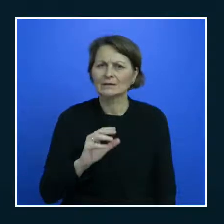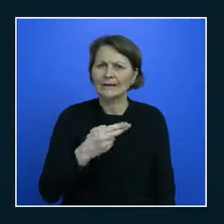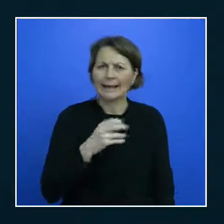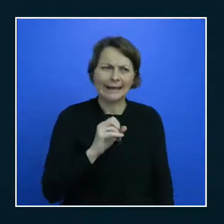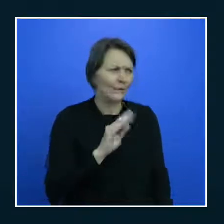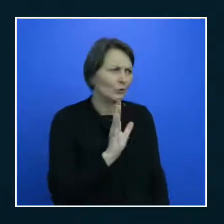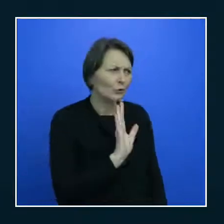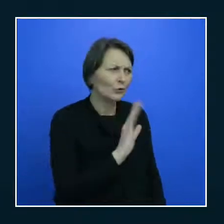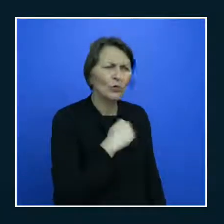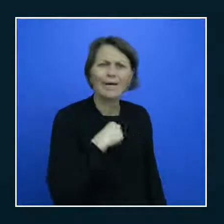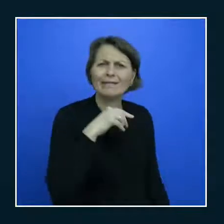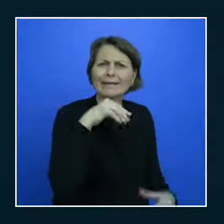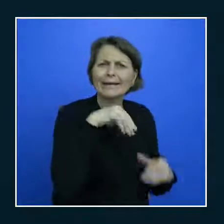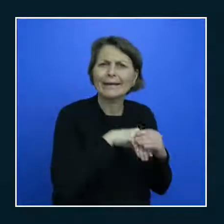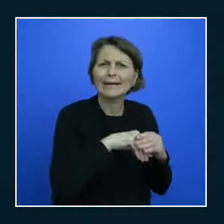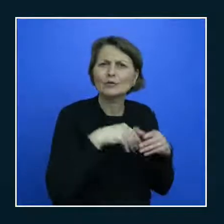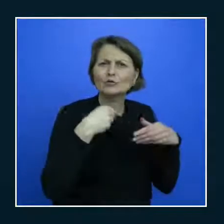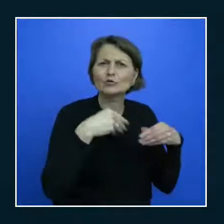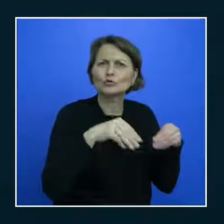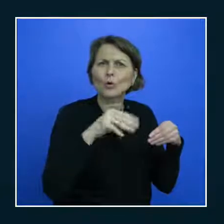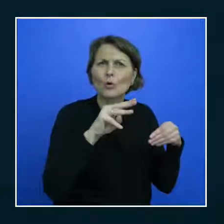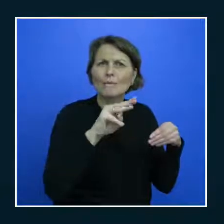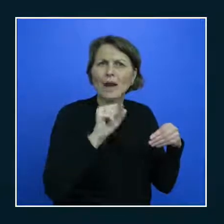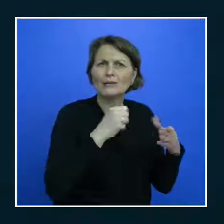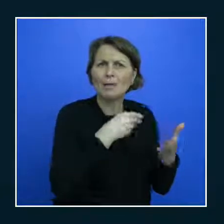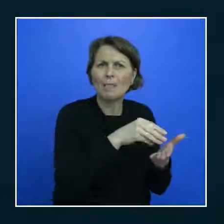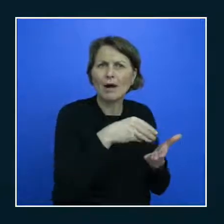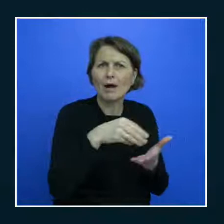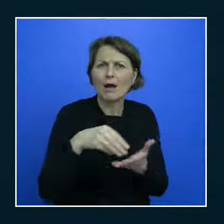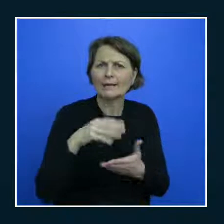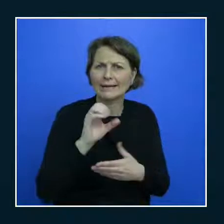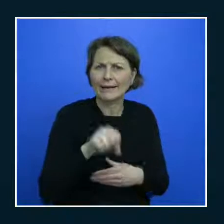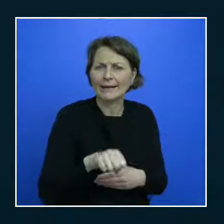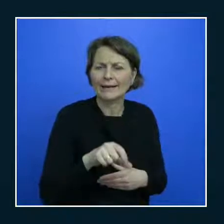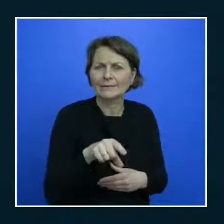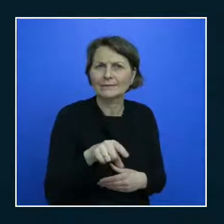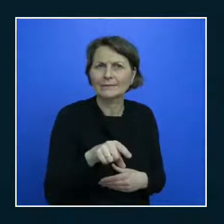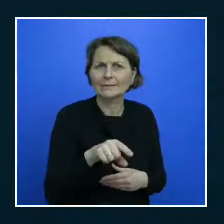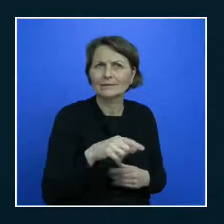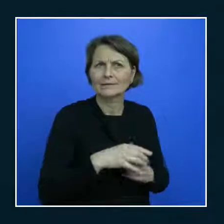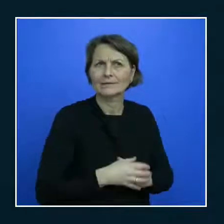go for it and really buy one. Really?